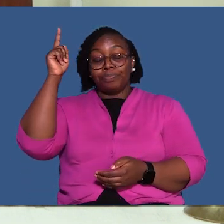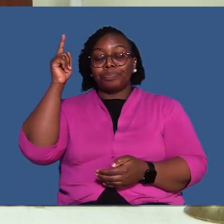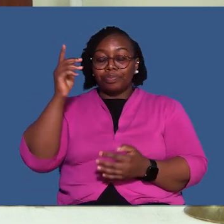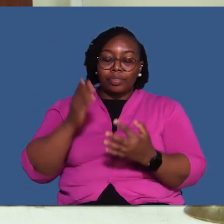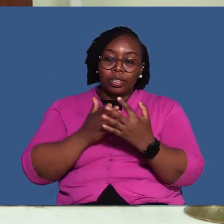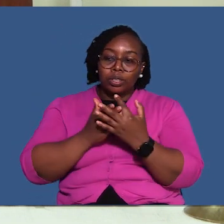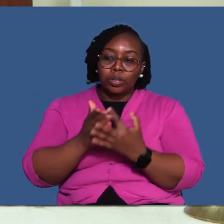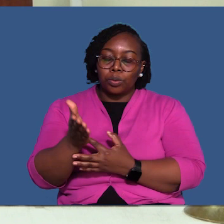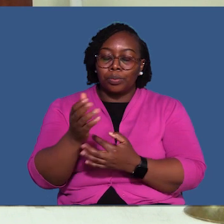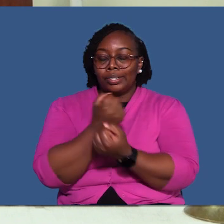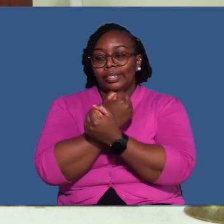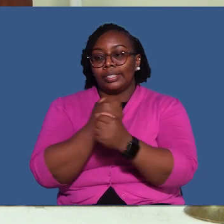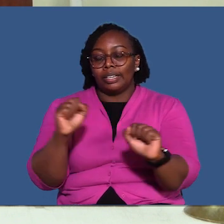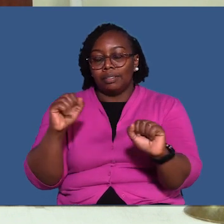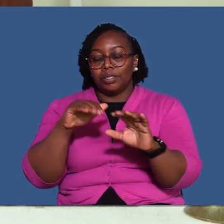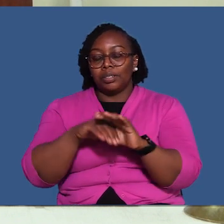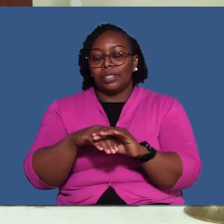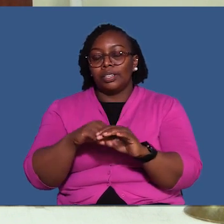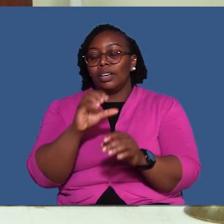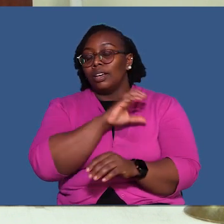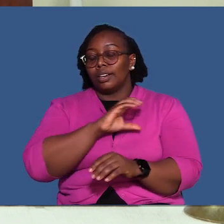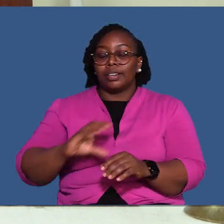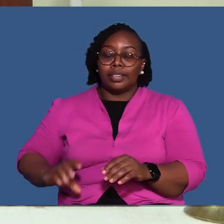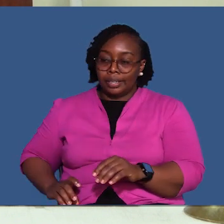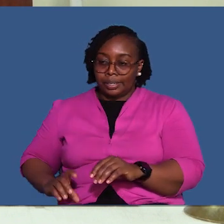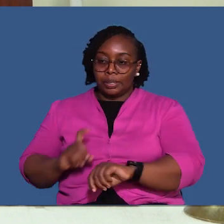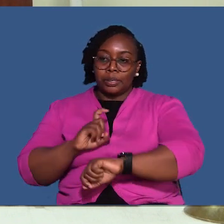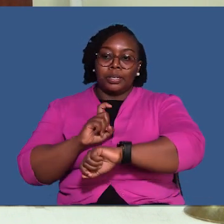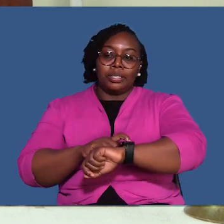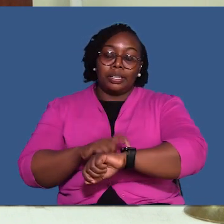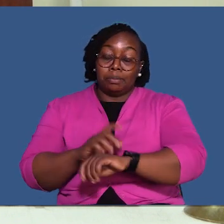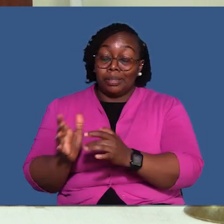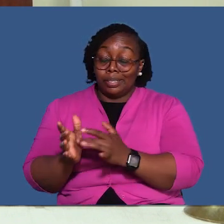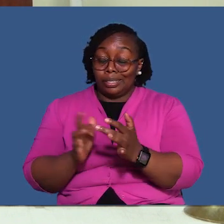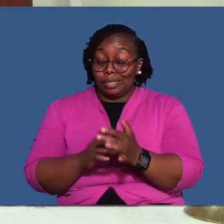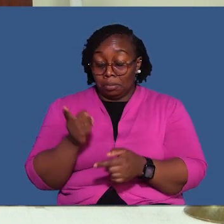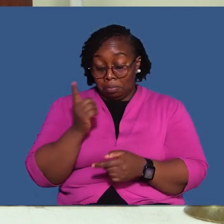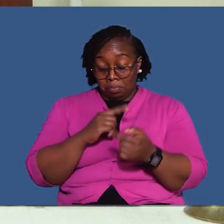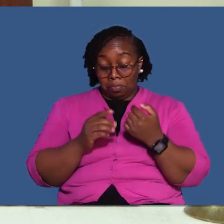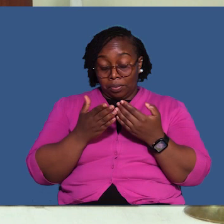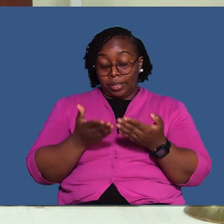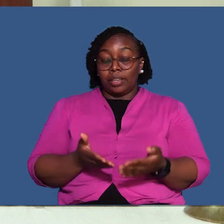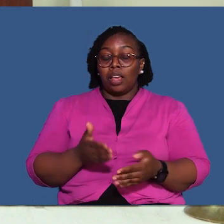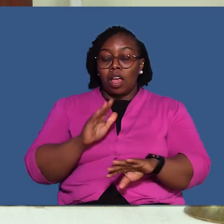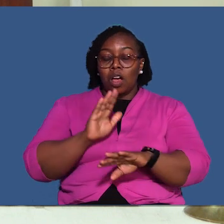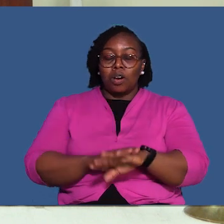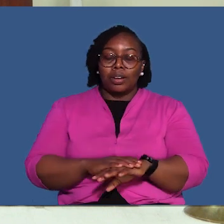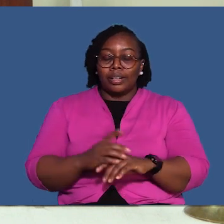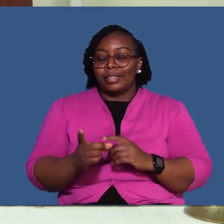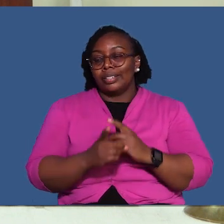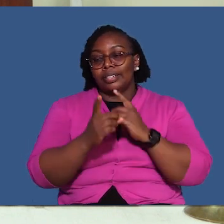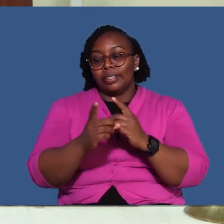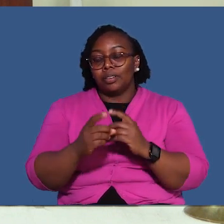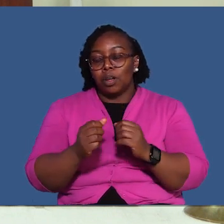through salvation in Christ. And so when he came upon the disciples